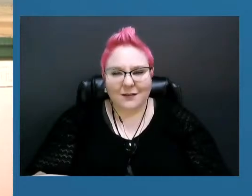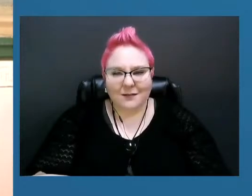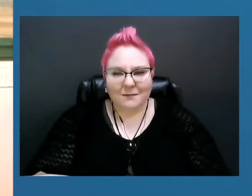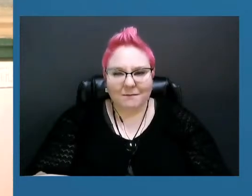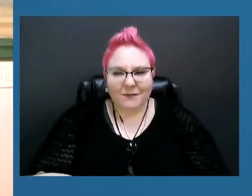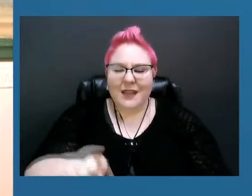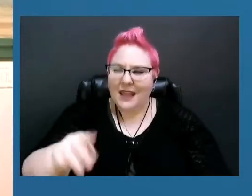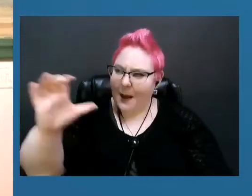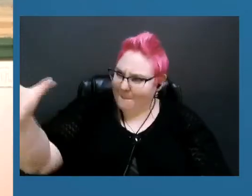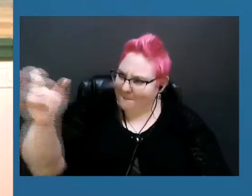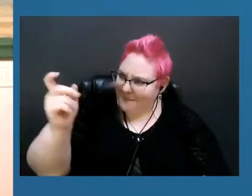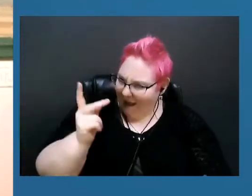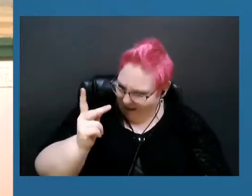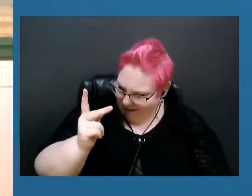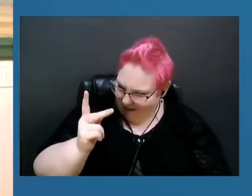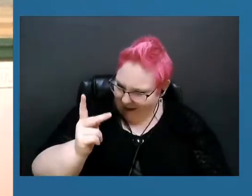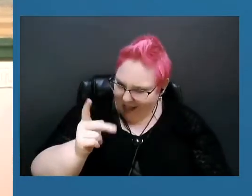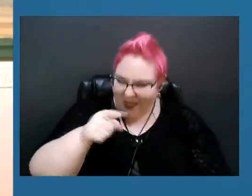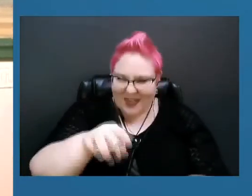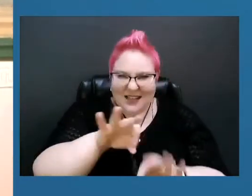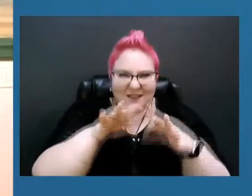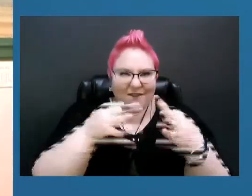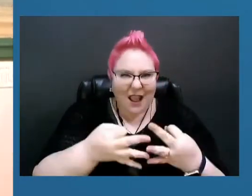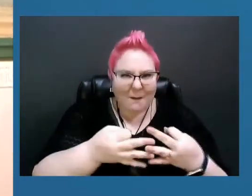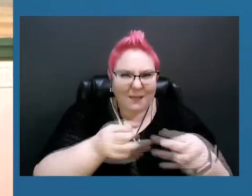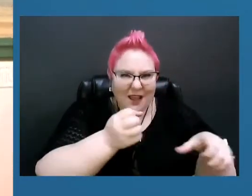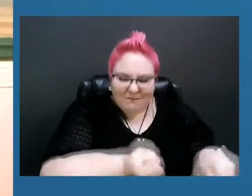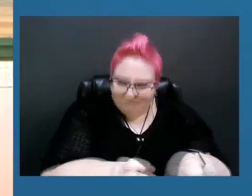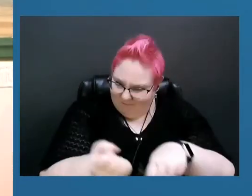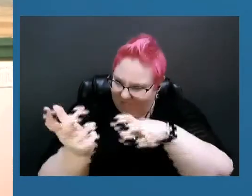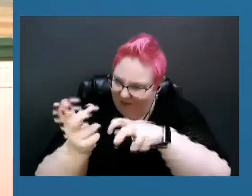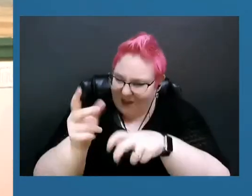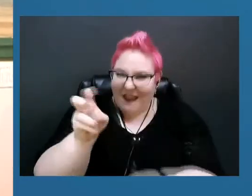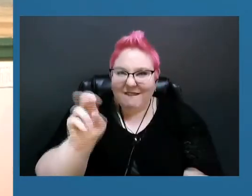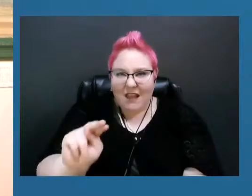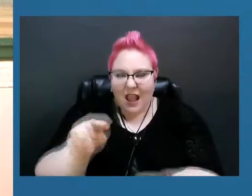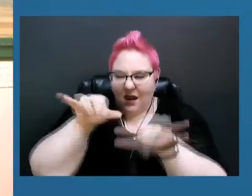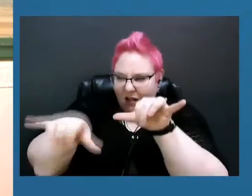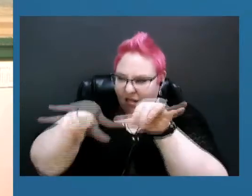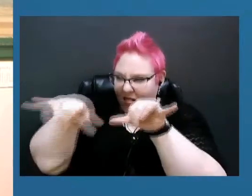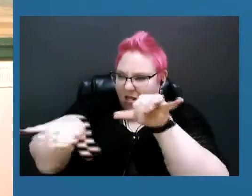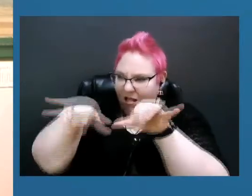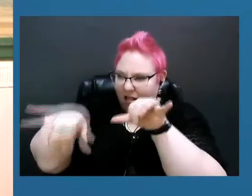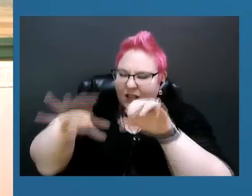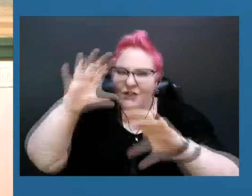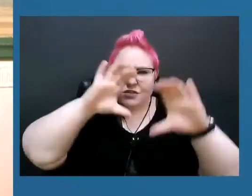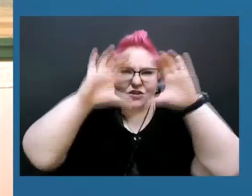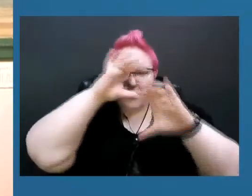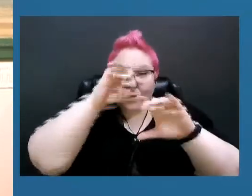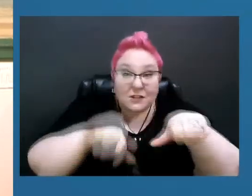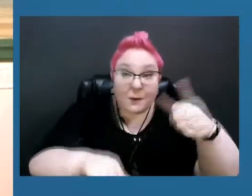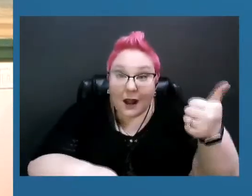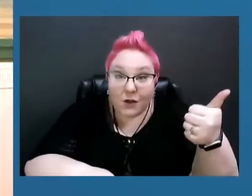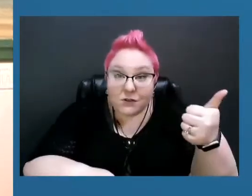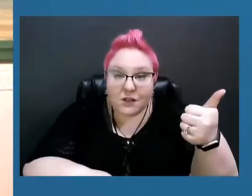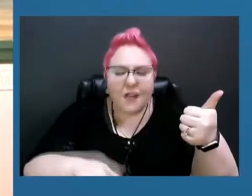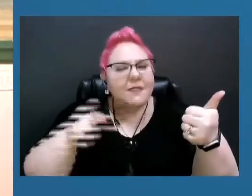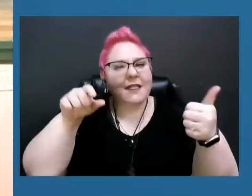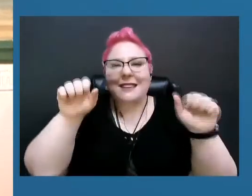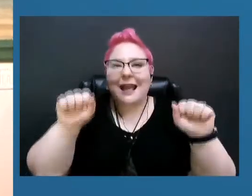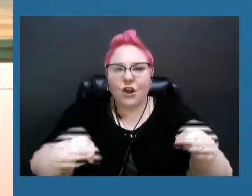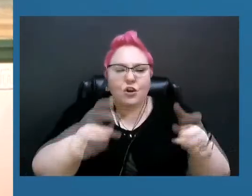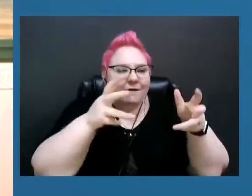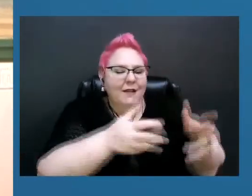And they placed this family in a van and keep them there for a long time. They were searching for someone else. They had that person. They could have left this family